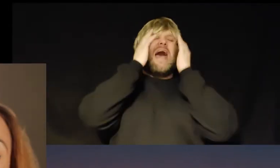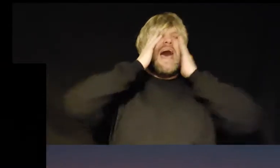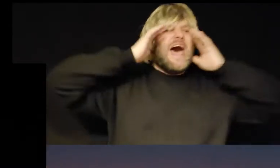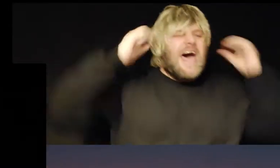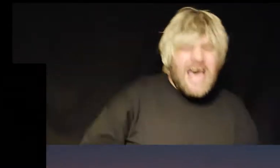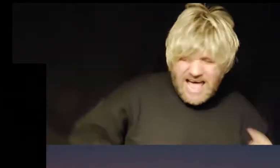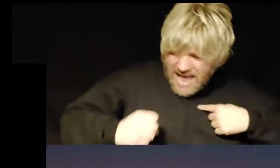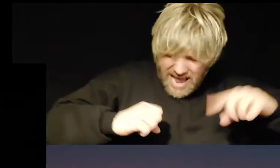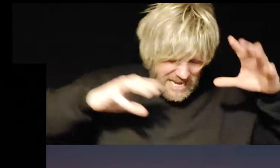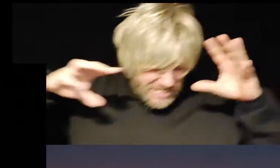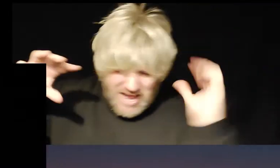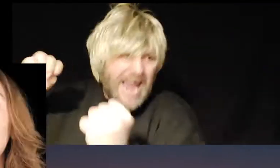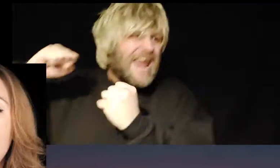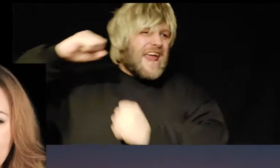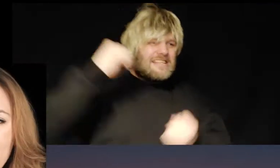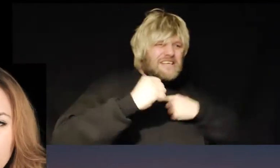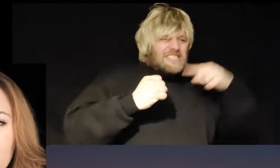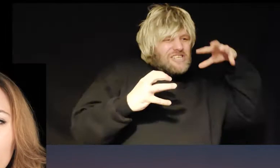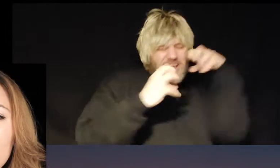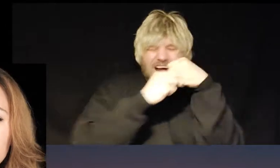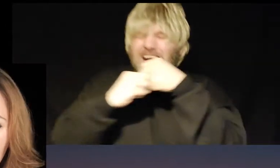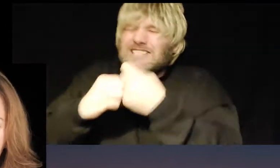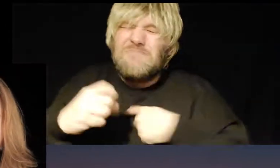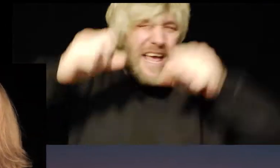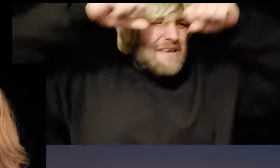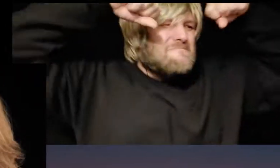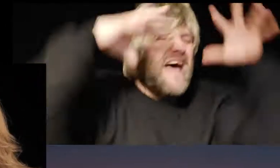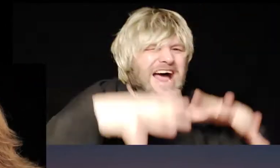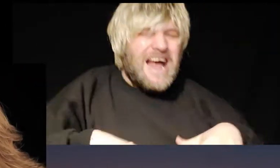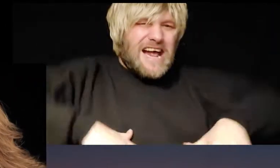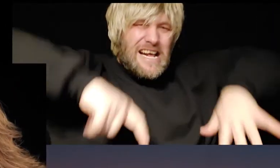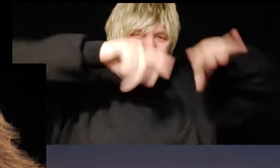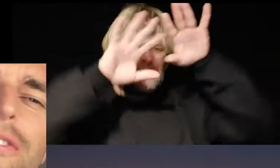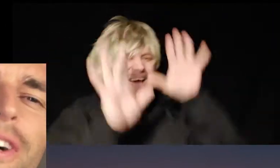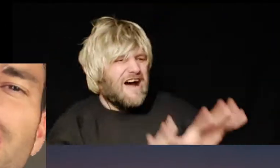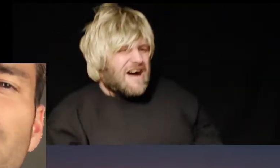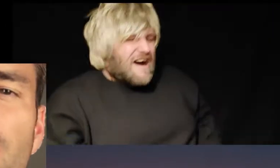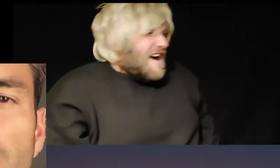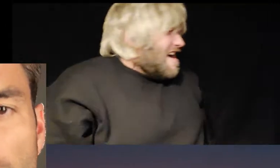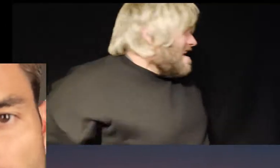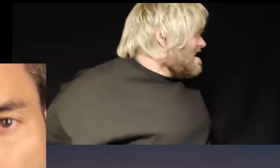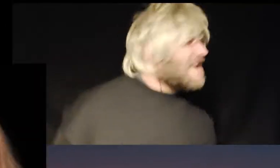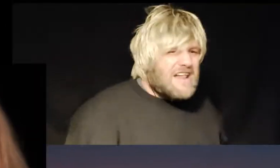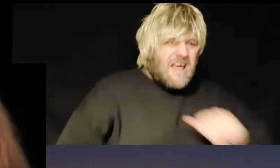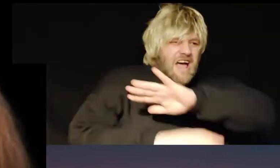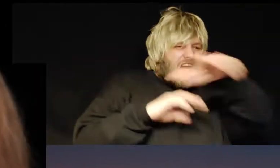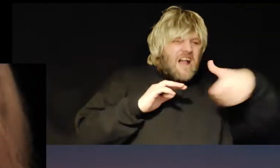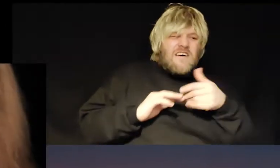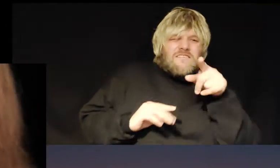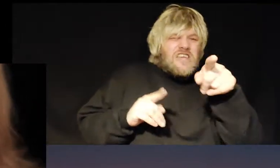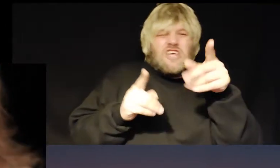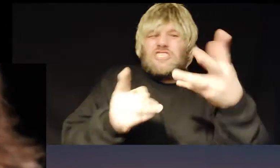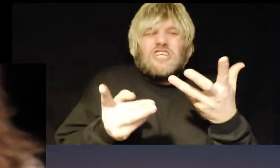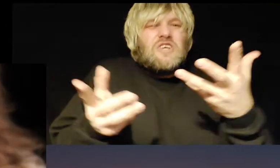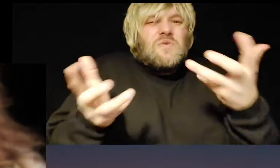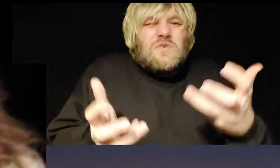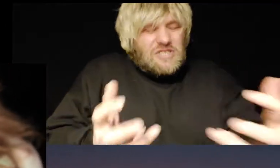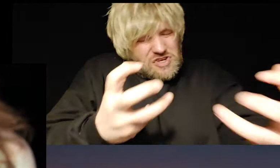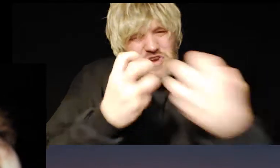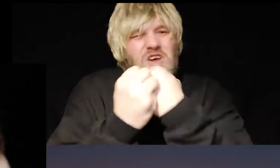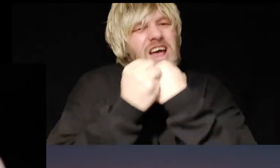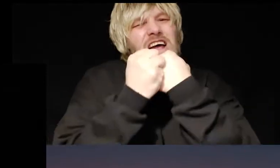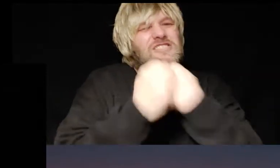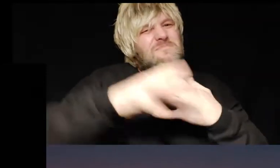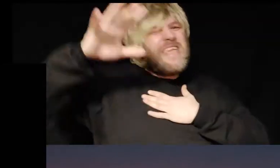eyes and saw Left me crouching in a blazing cloud, all you ever did